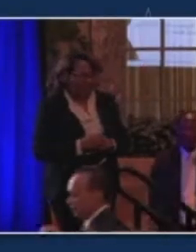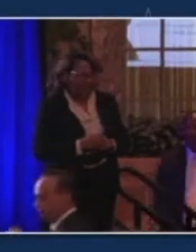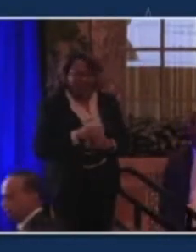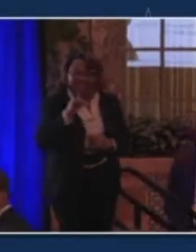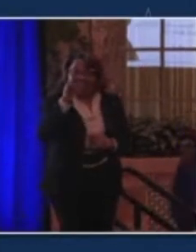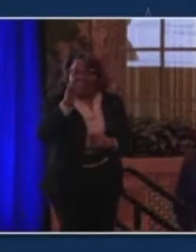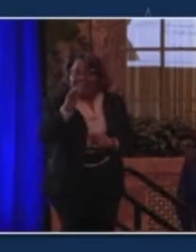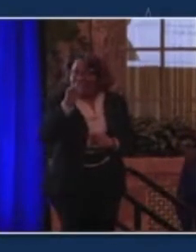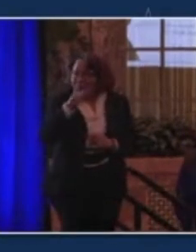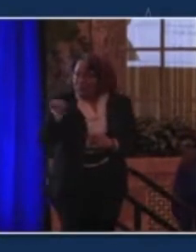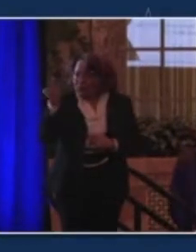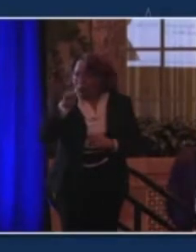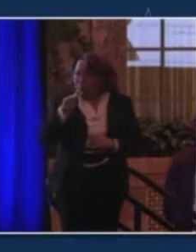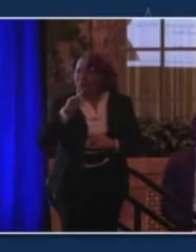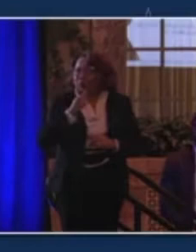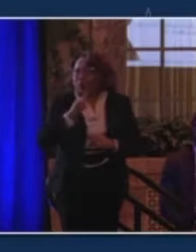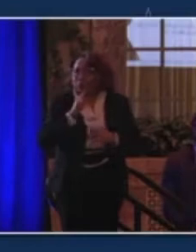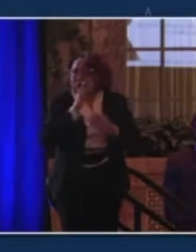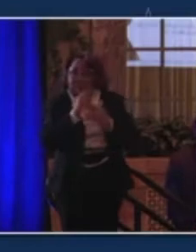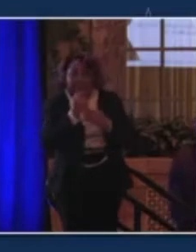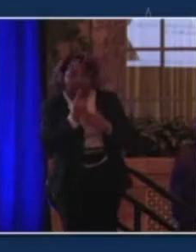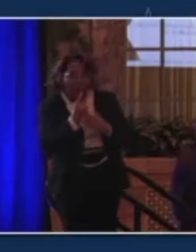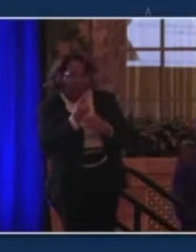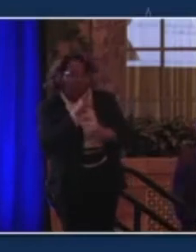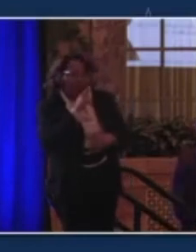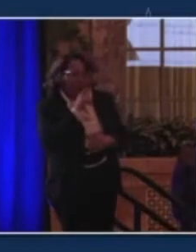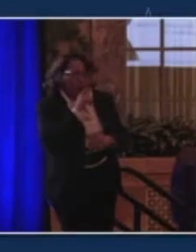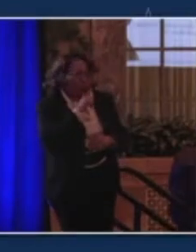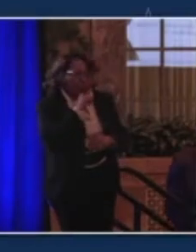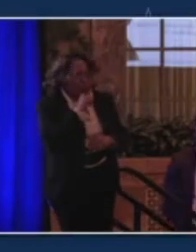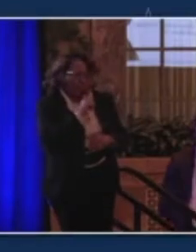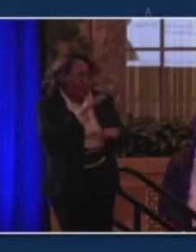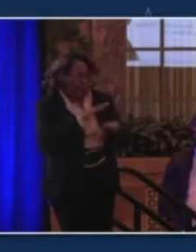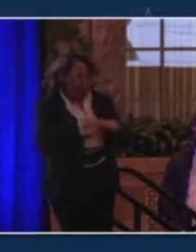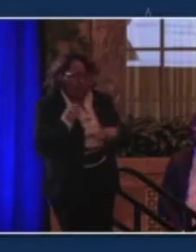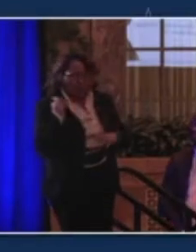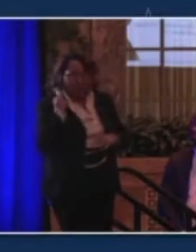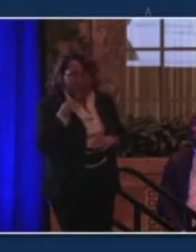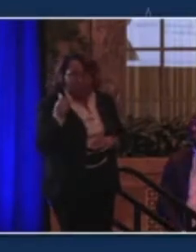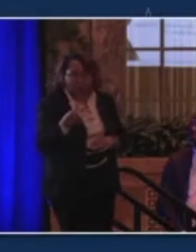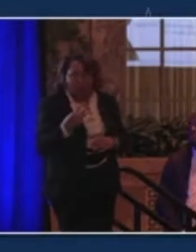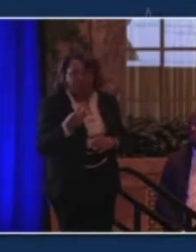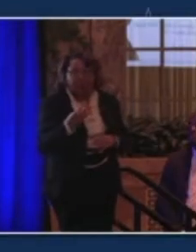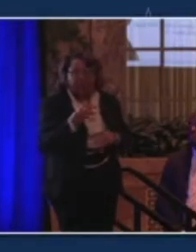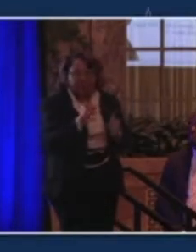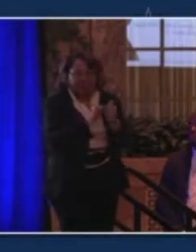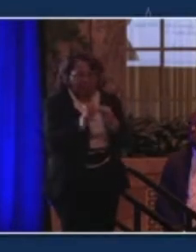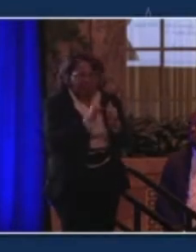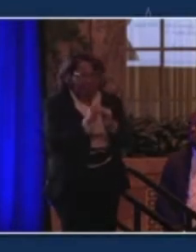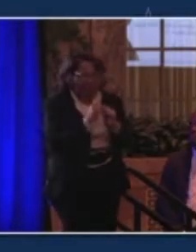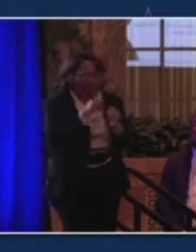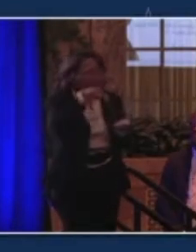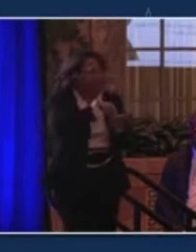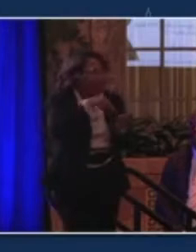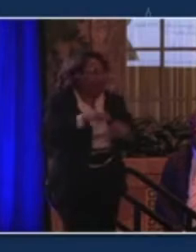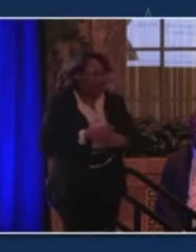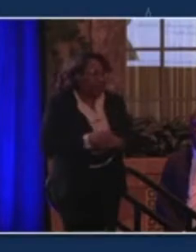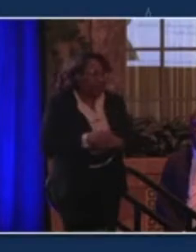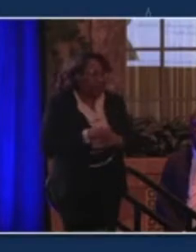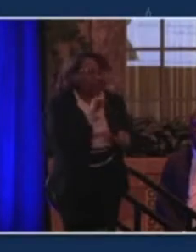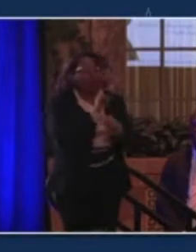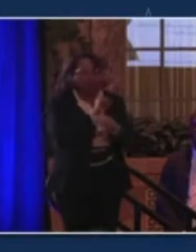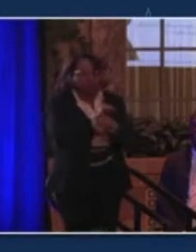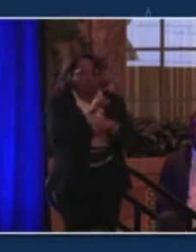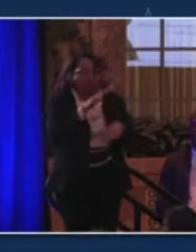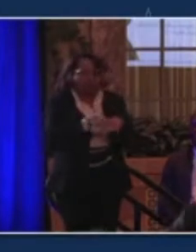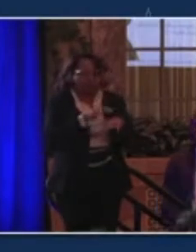if you were someone who worked on Harold Washington campaign, please stand.